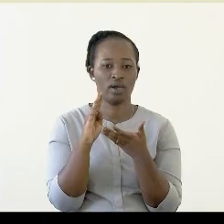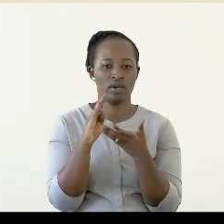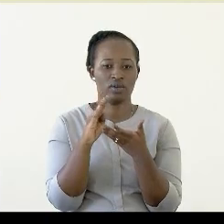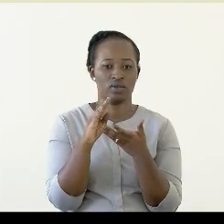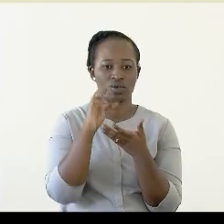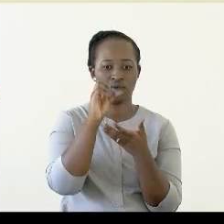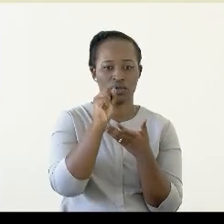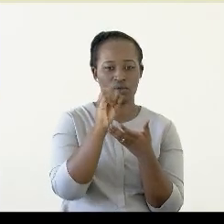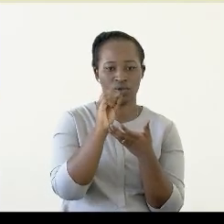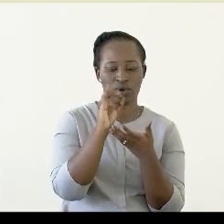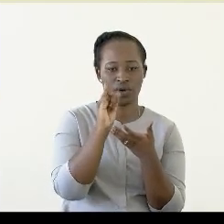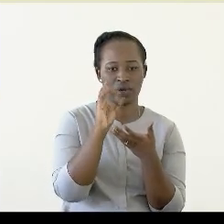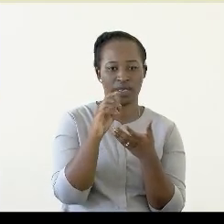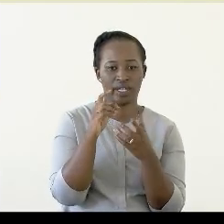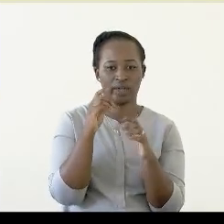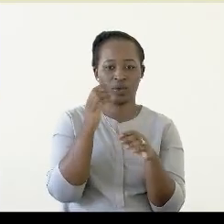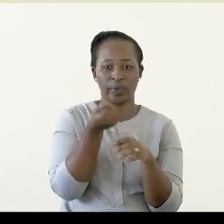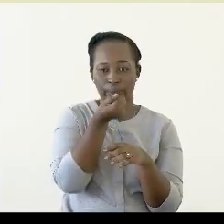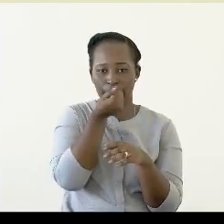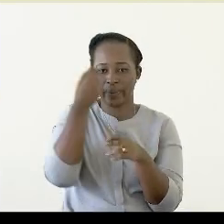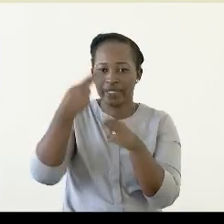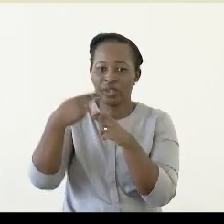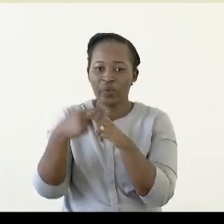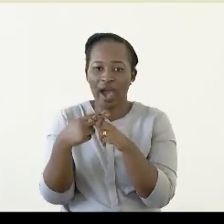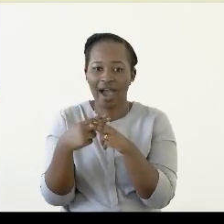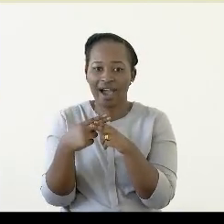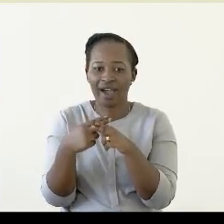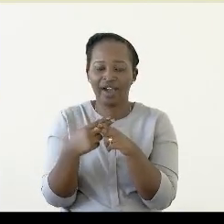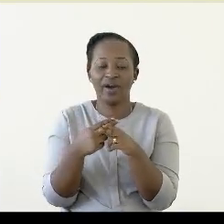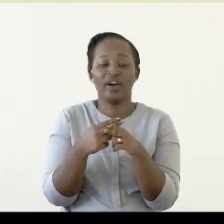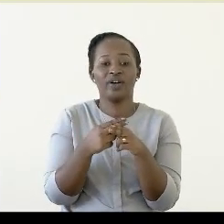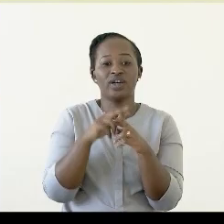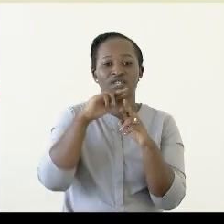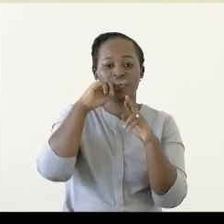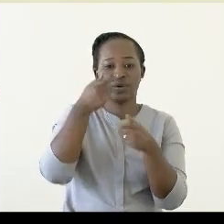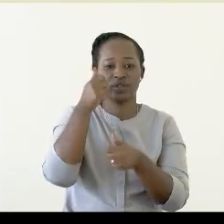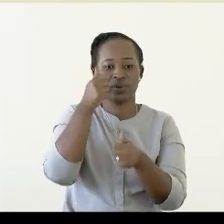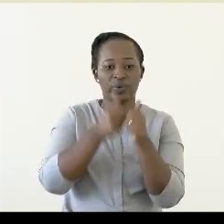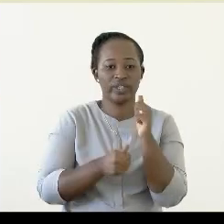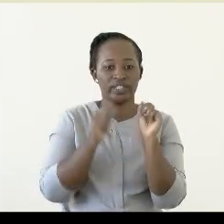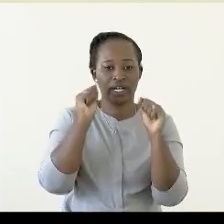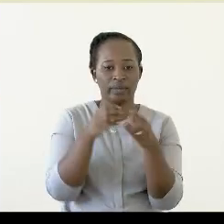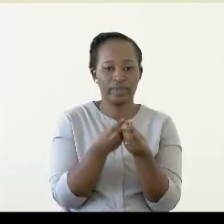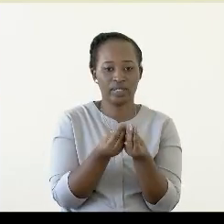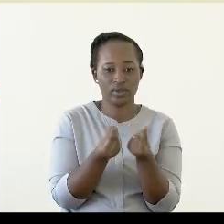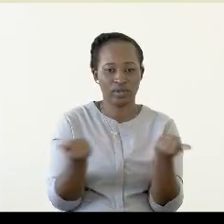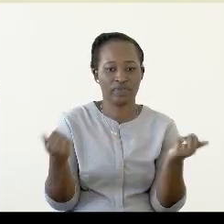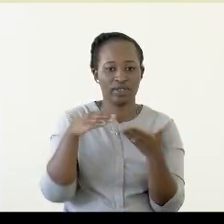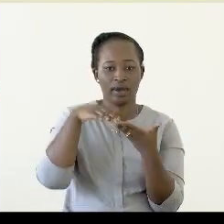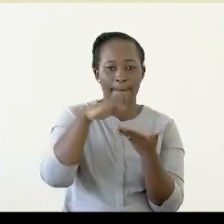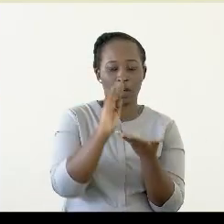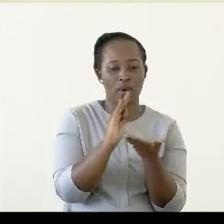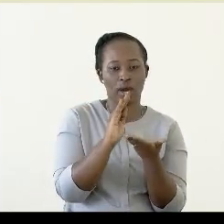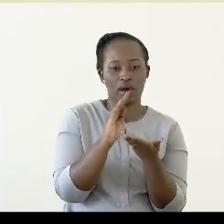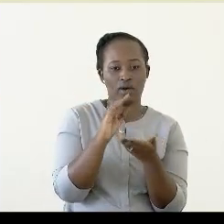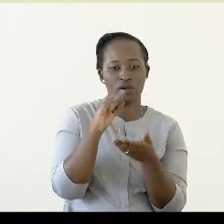given temperature is called, I repeat, a solution which can dissolve more solute at a